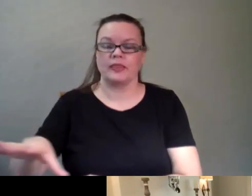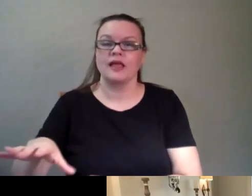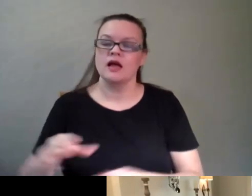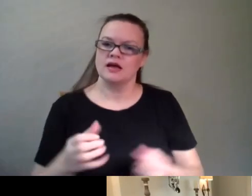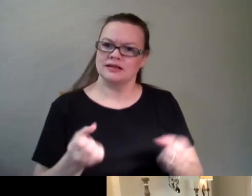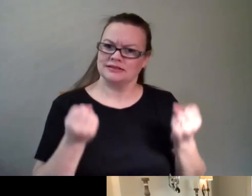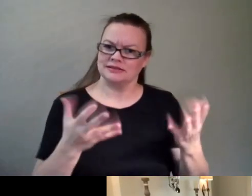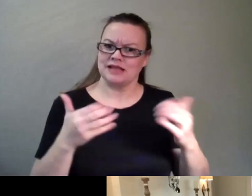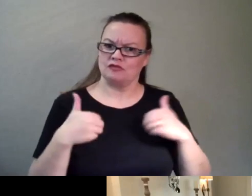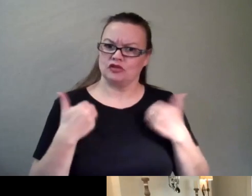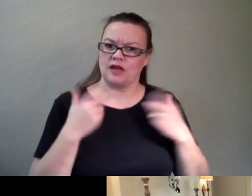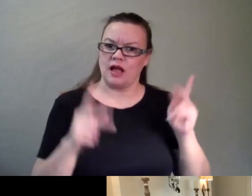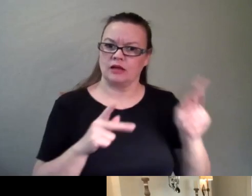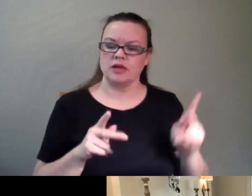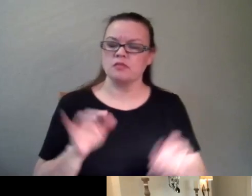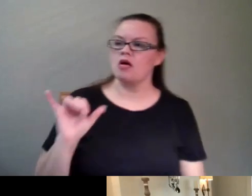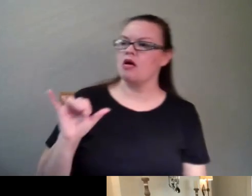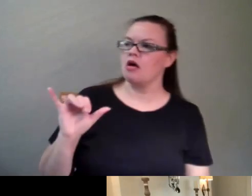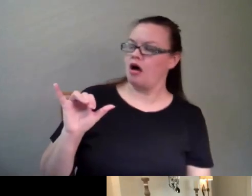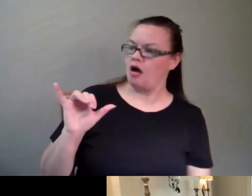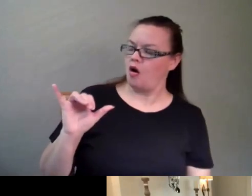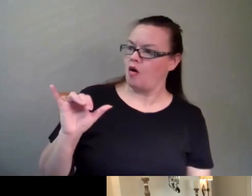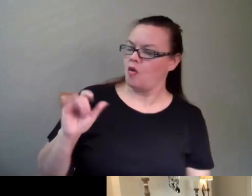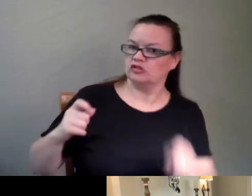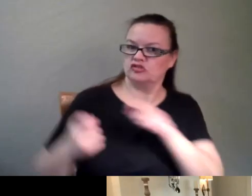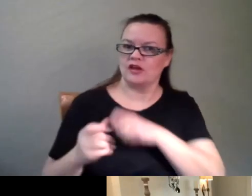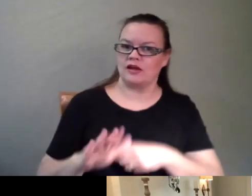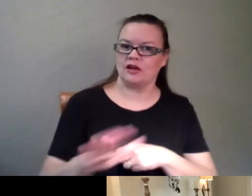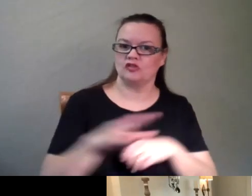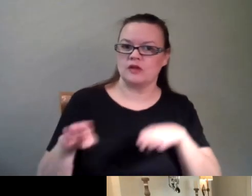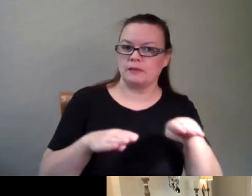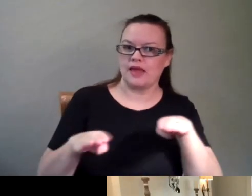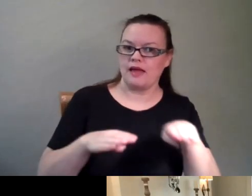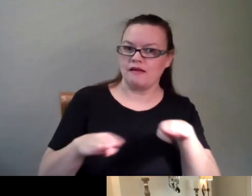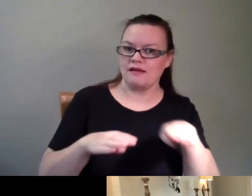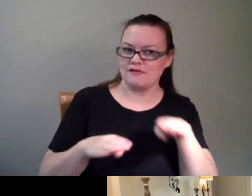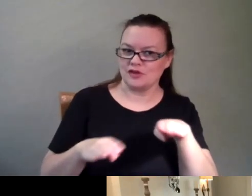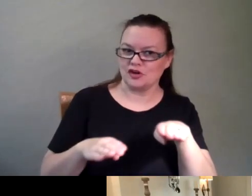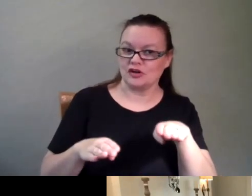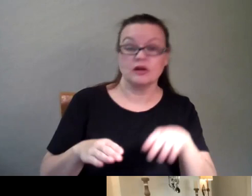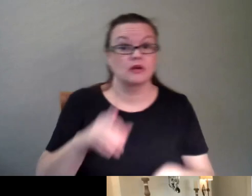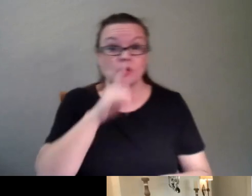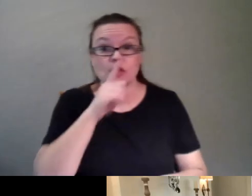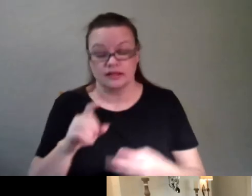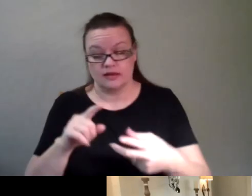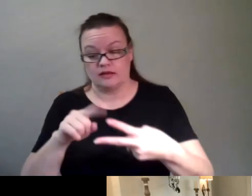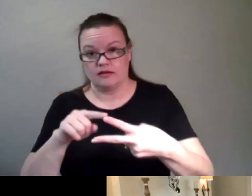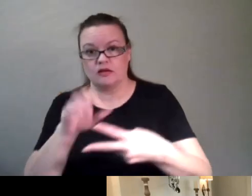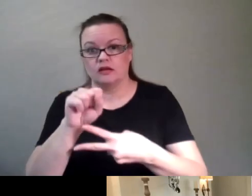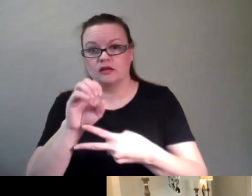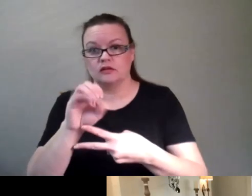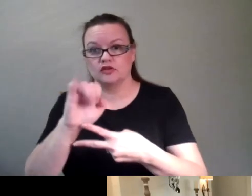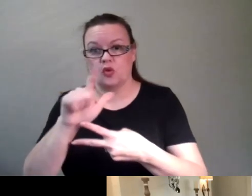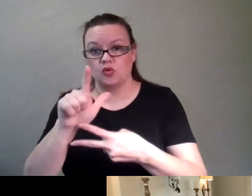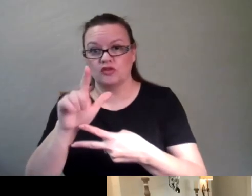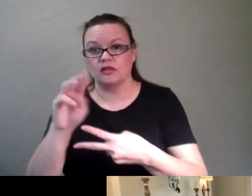what they forwarded or how they responded to something. Social media is really, and cable news, frankly, for that matter,